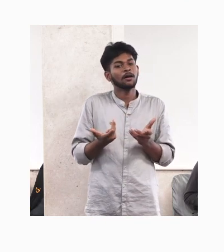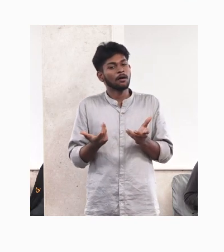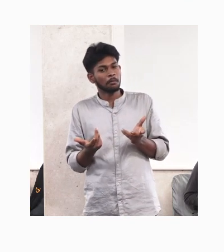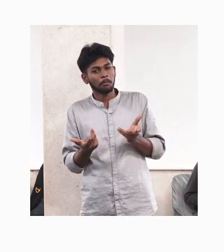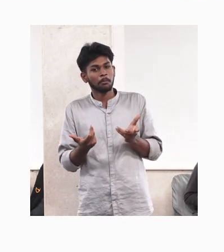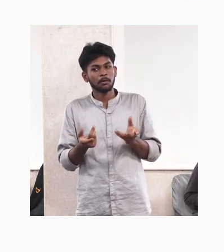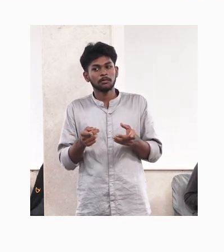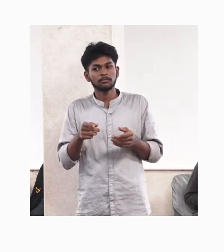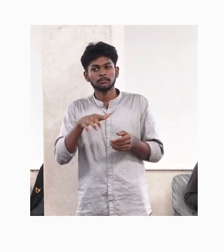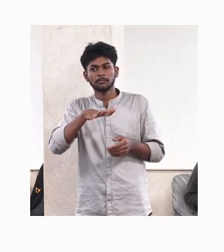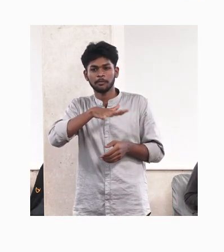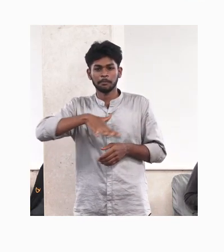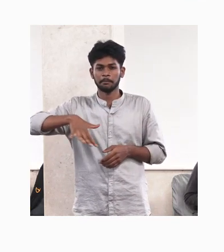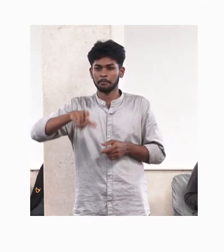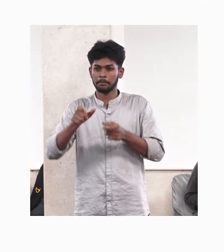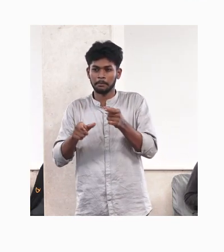the setting,